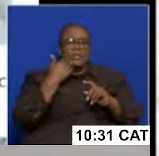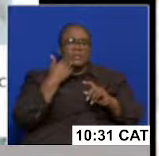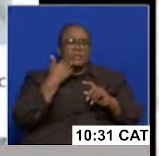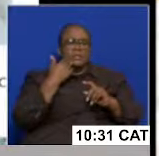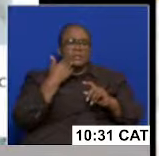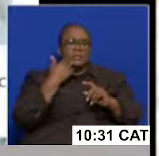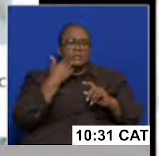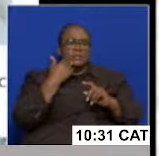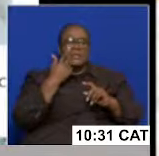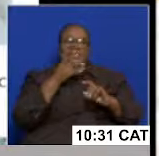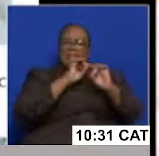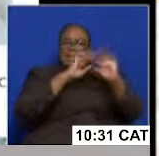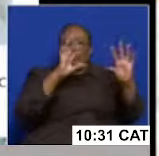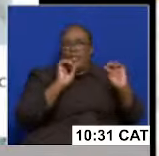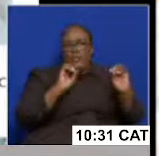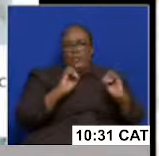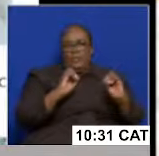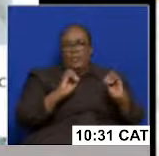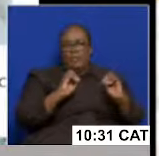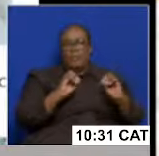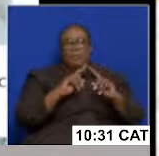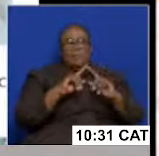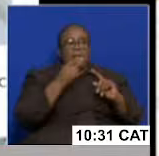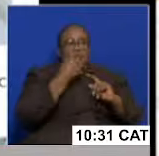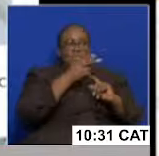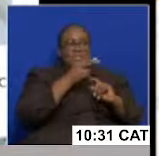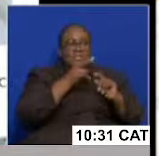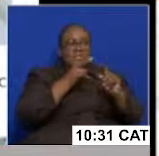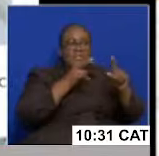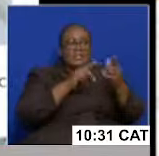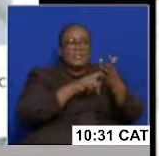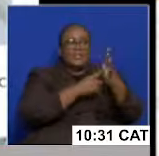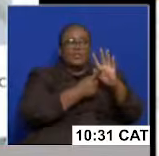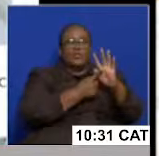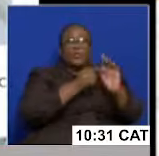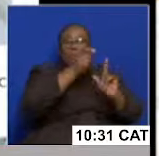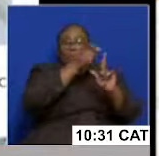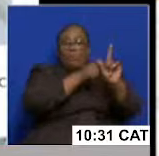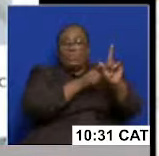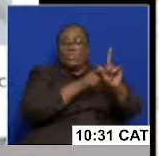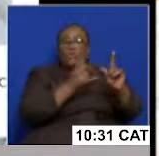but do you see that it's pointing towards an individual there or a group of individuals?